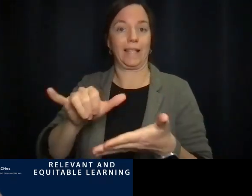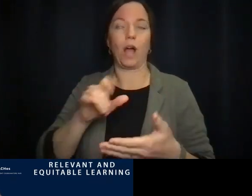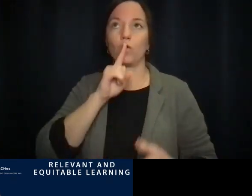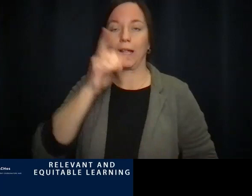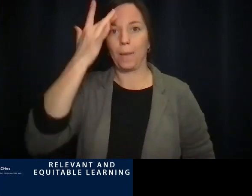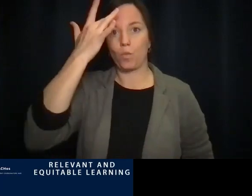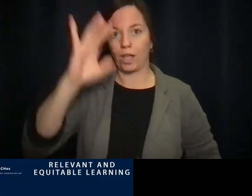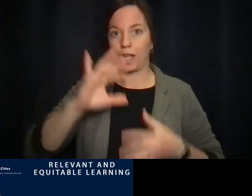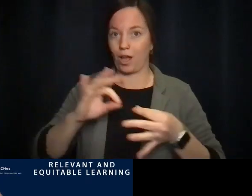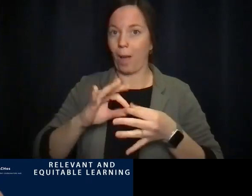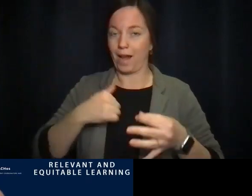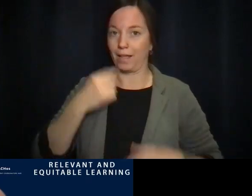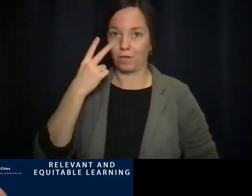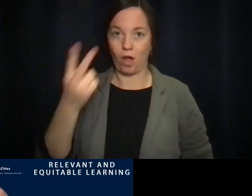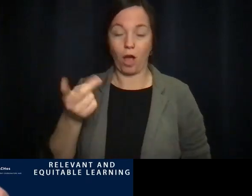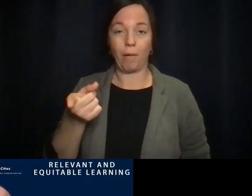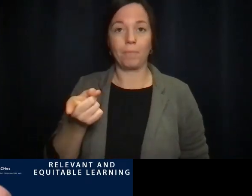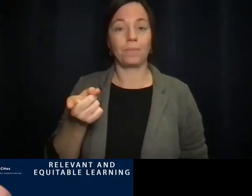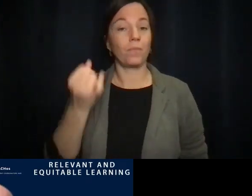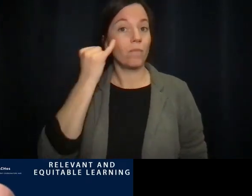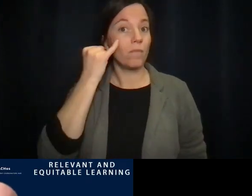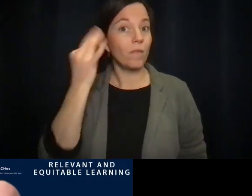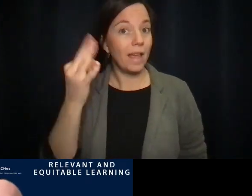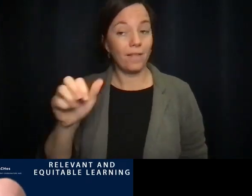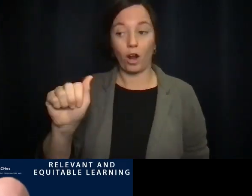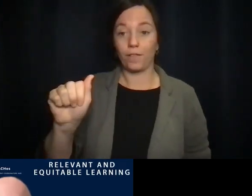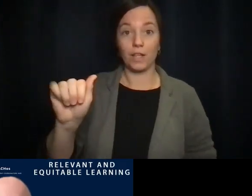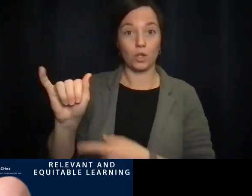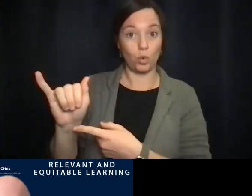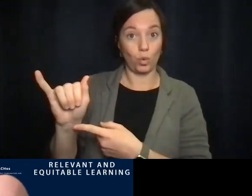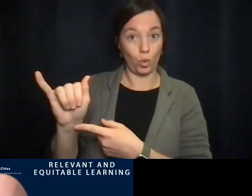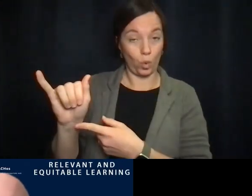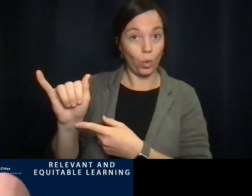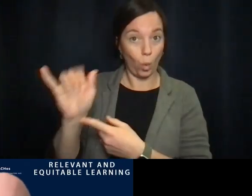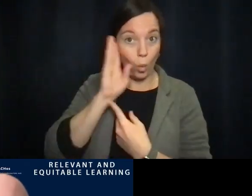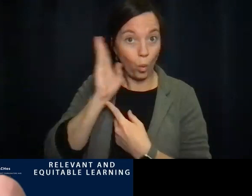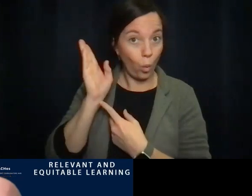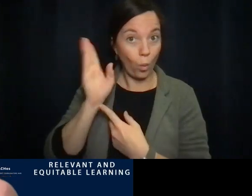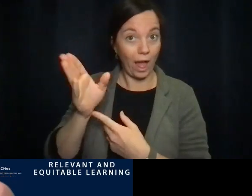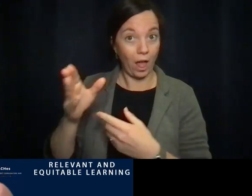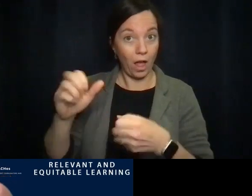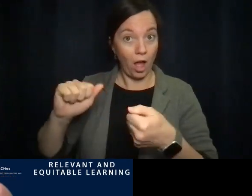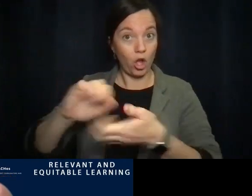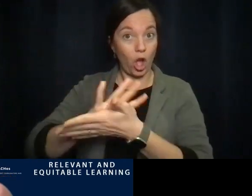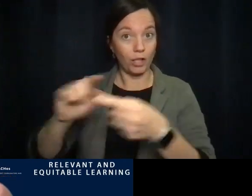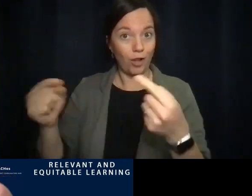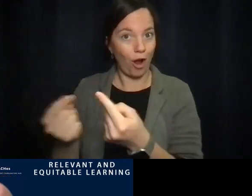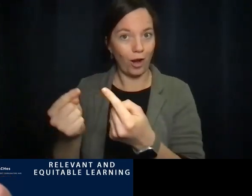thought, that if artificial intelligence is meant to harm, then it's not